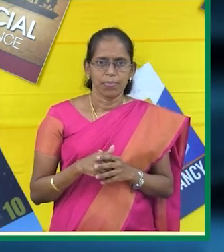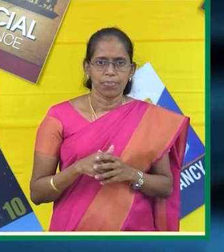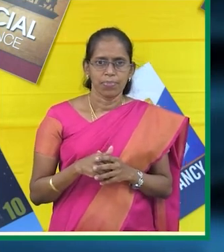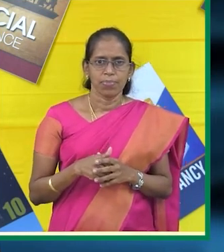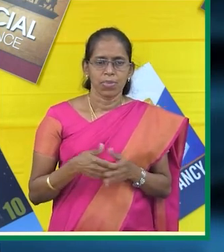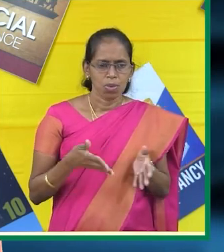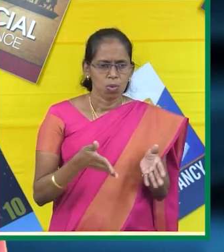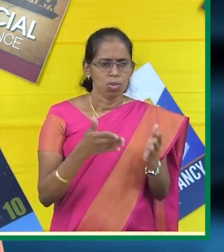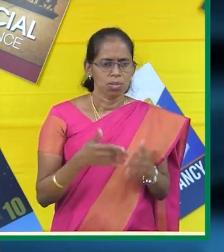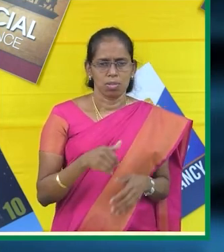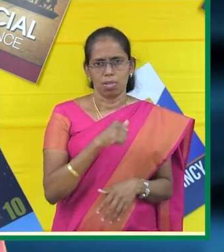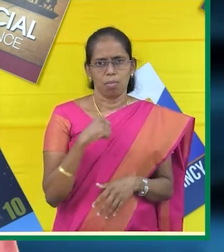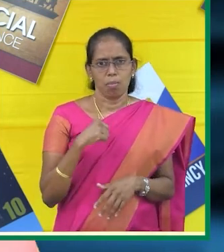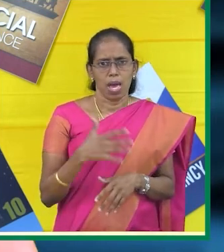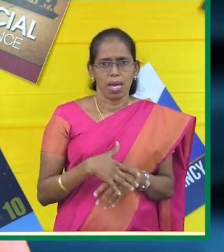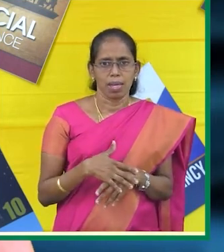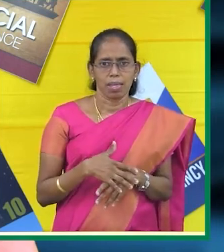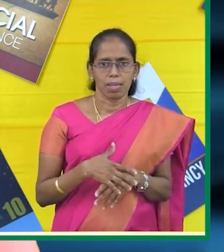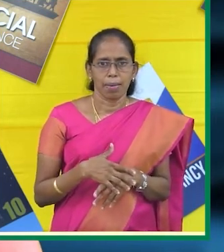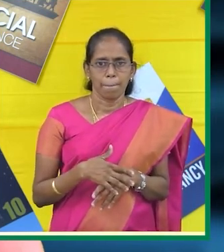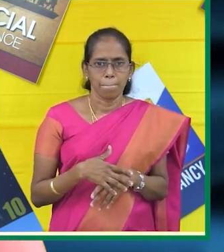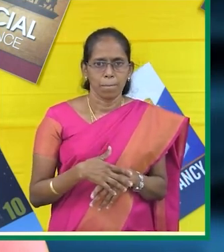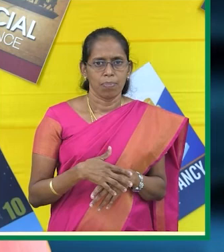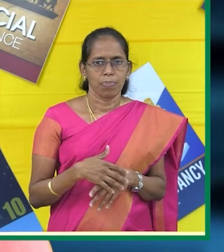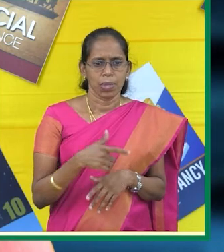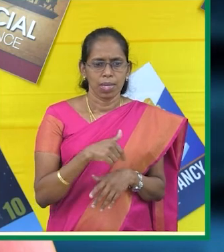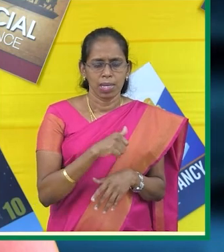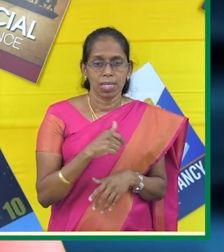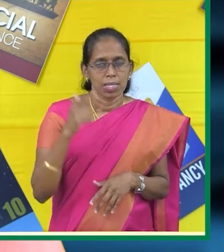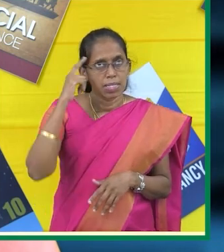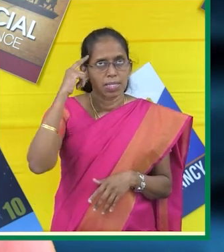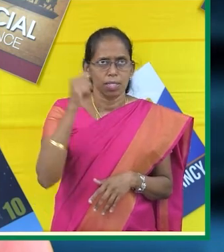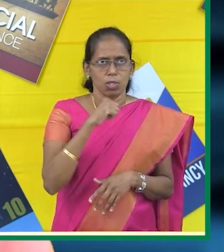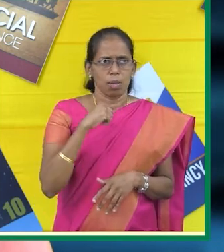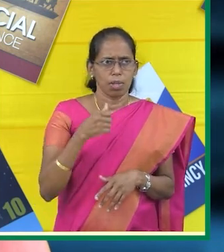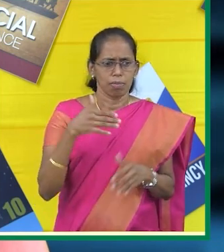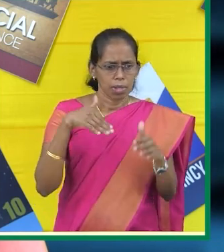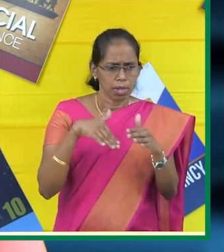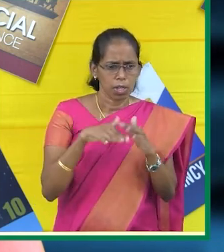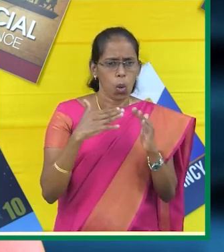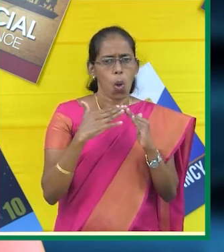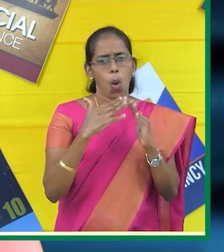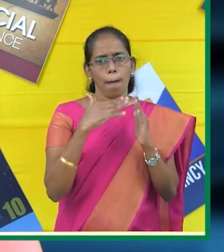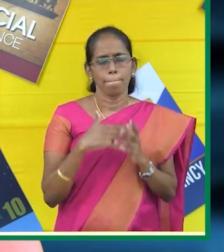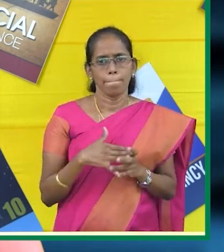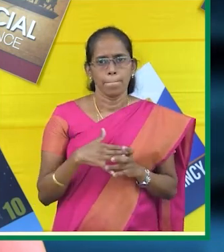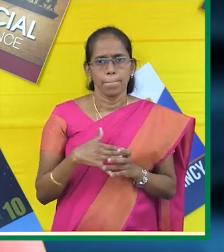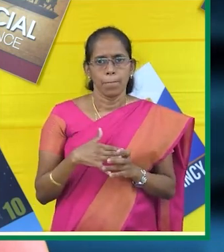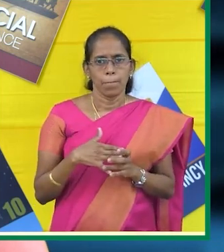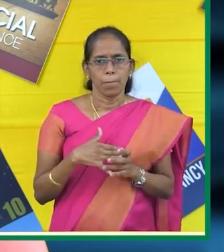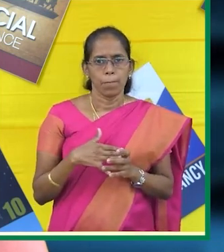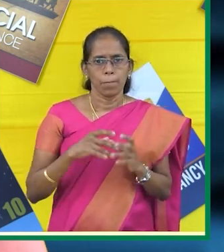bath, and he just he decides to take bath, and when he enters home he finds